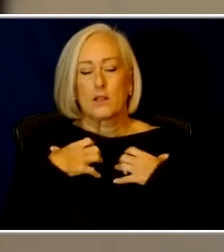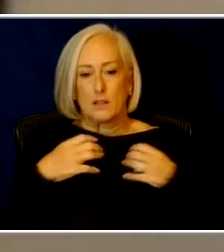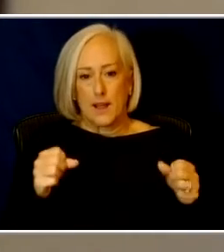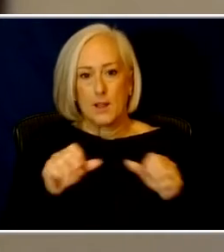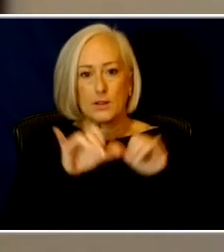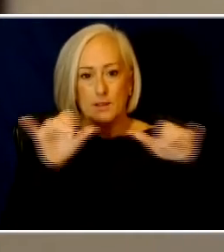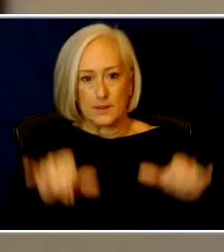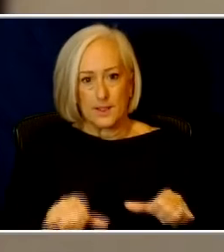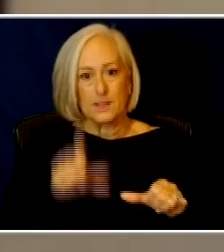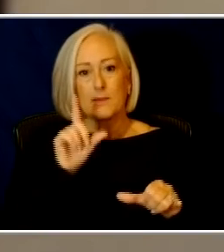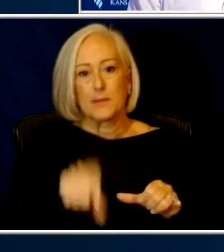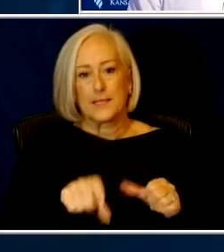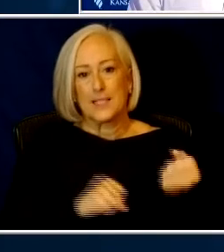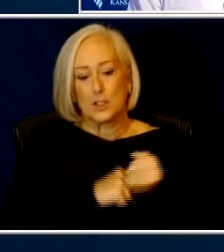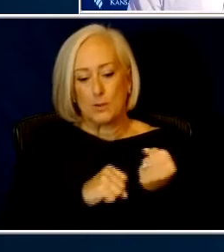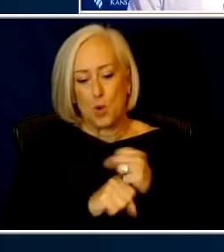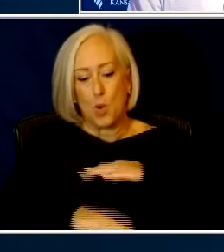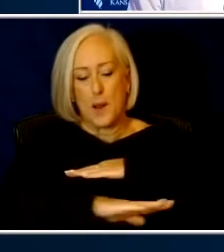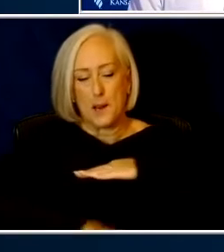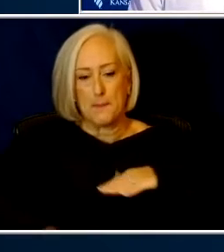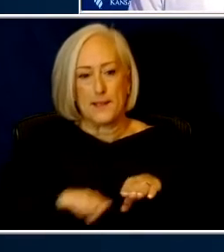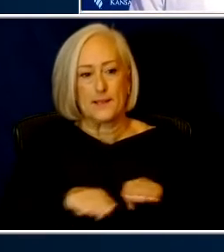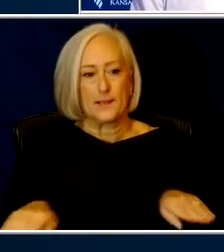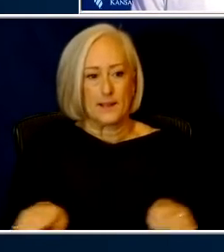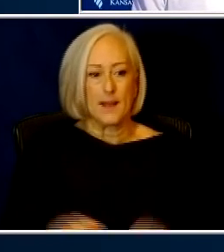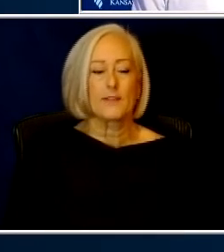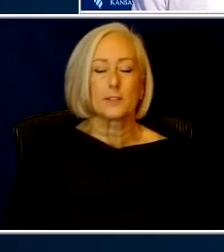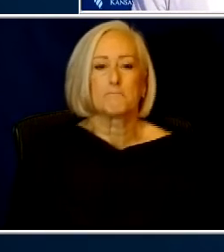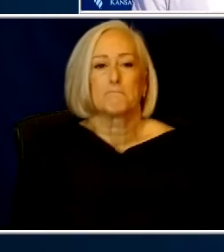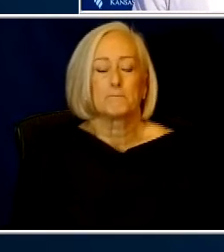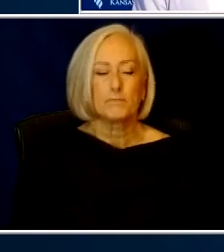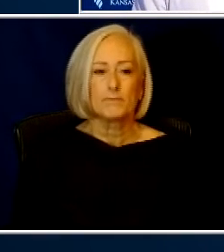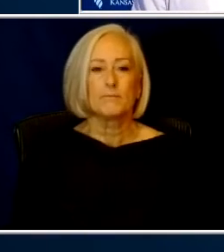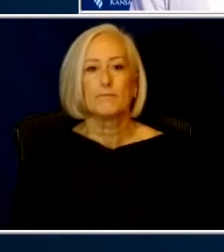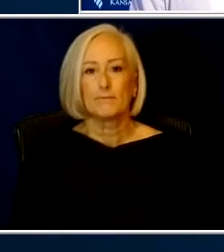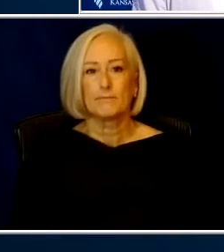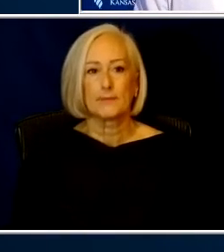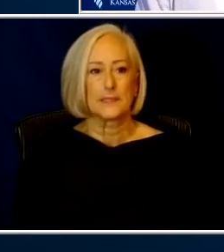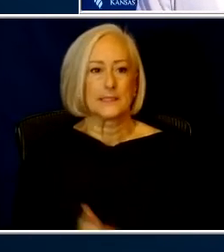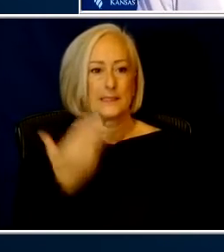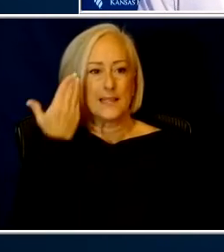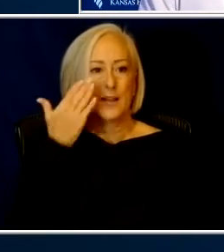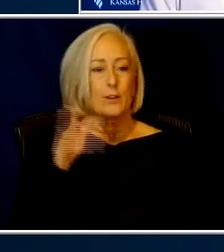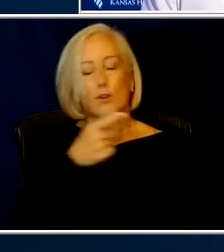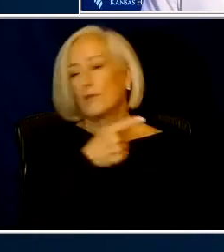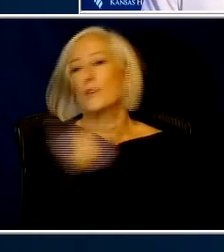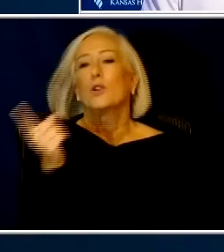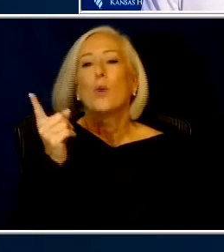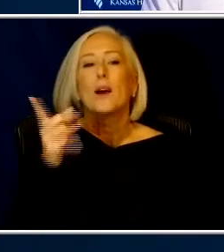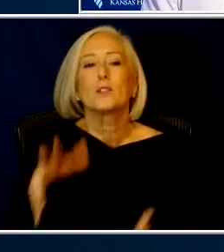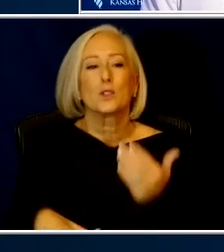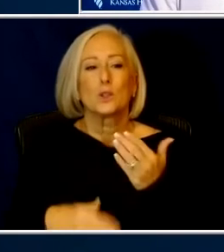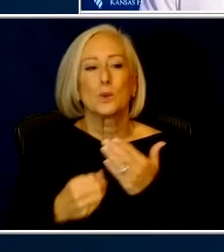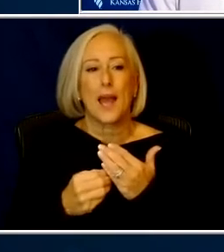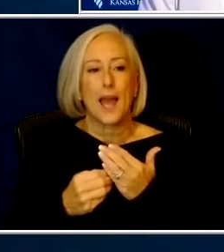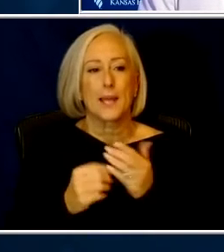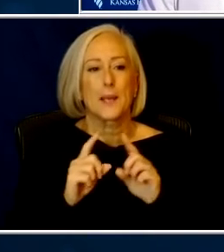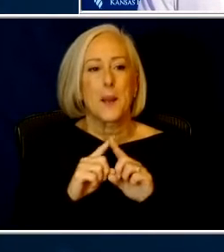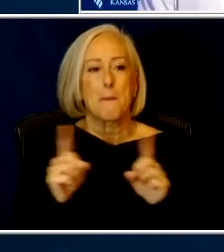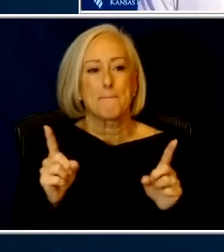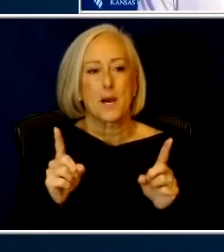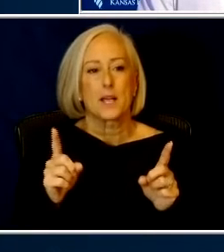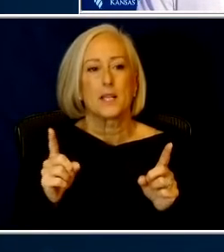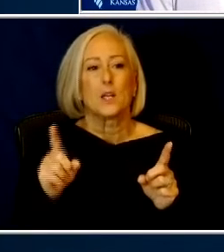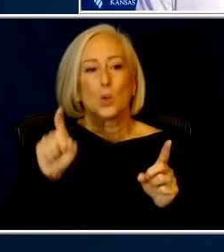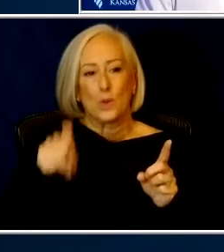level. Yeah, I would say here, just I don't know if anybody wants to know the finance story, and just maybe we need to do a new financial deep dive on